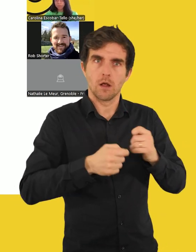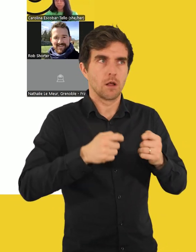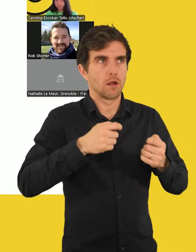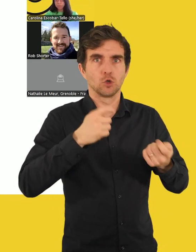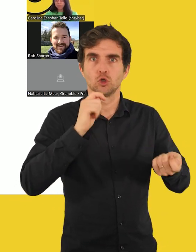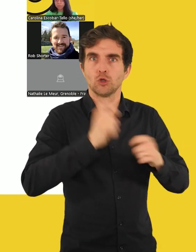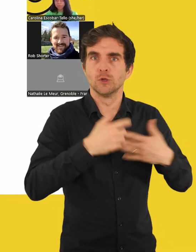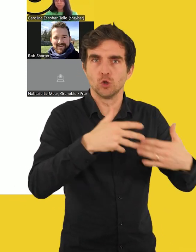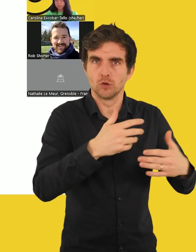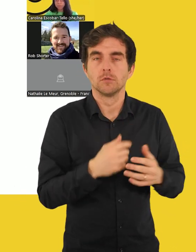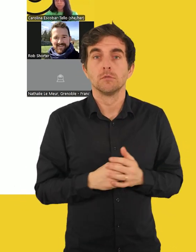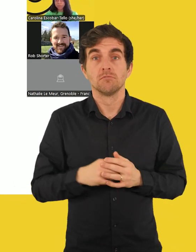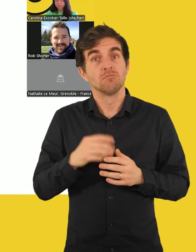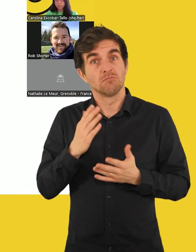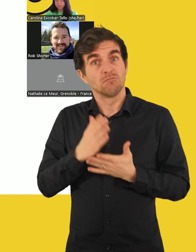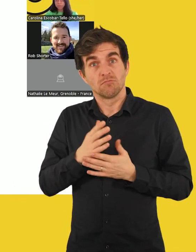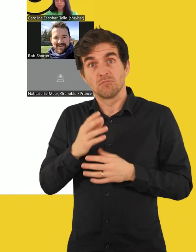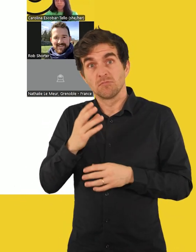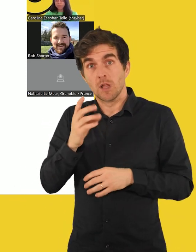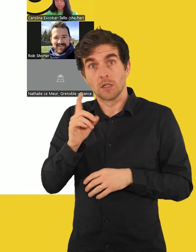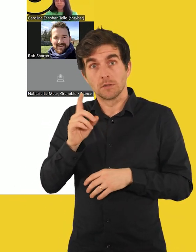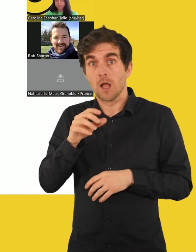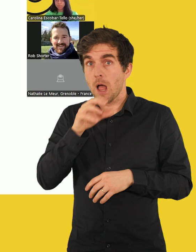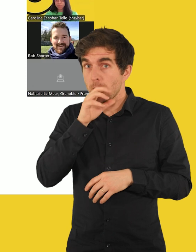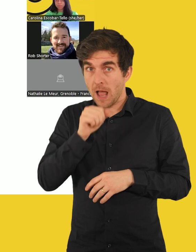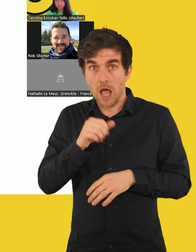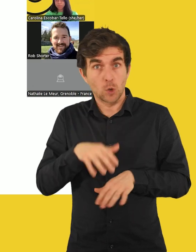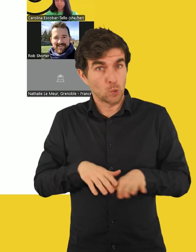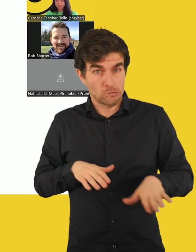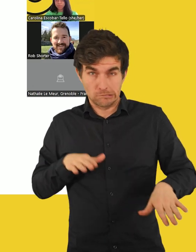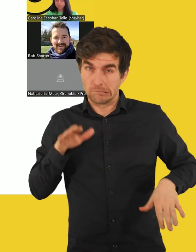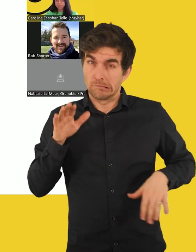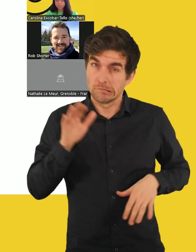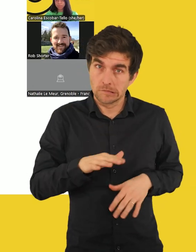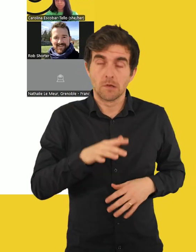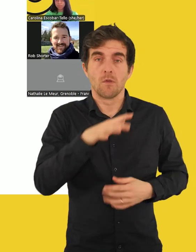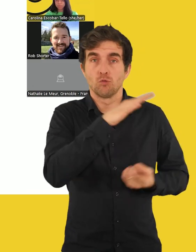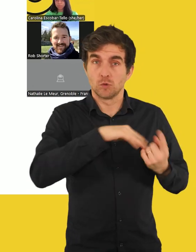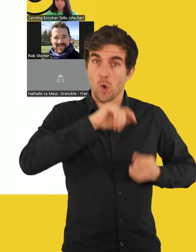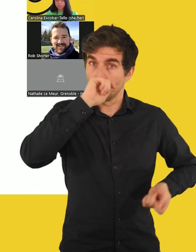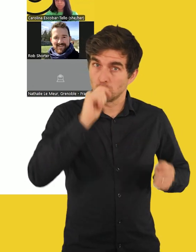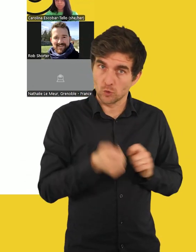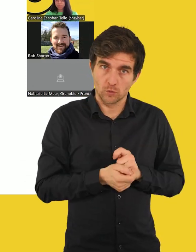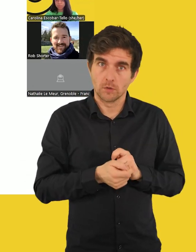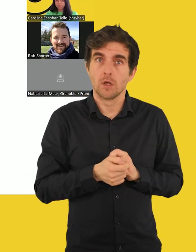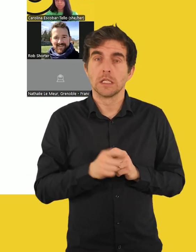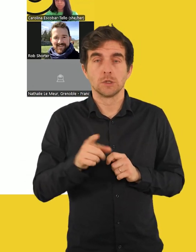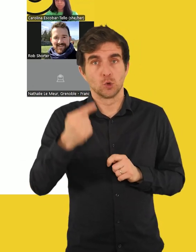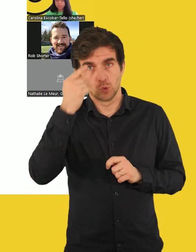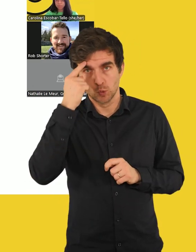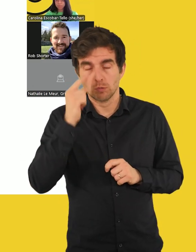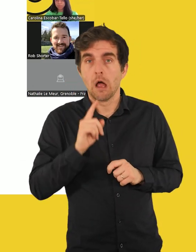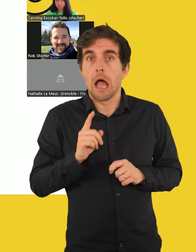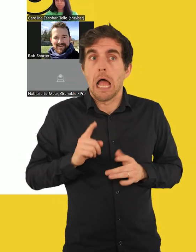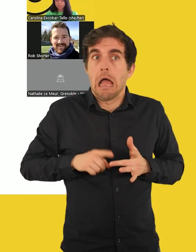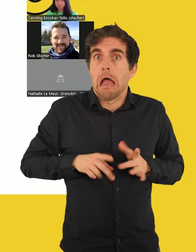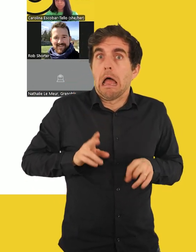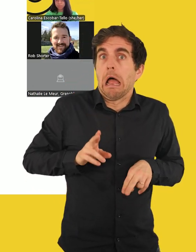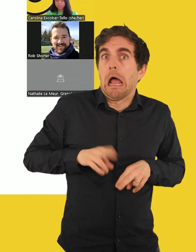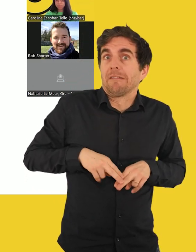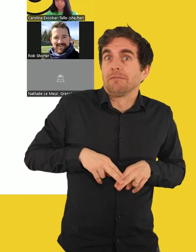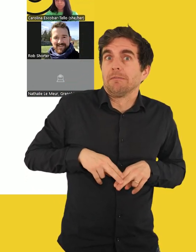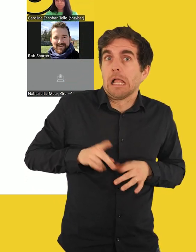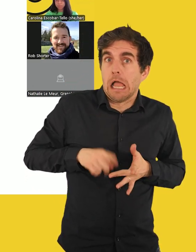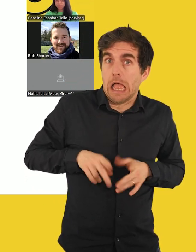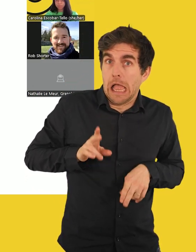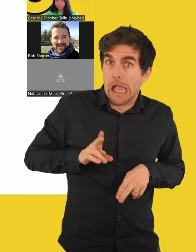happen. And he said, the leaps that man has made in social evolution came from those who acted as